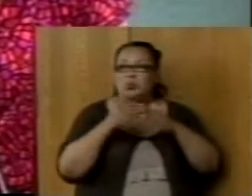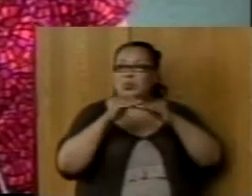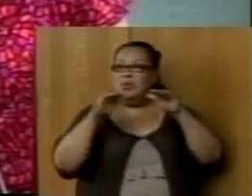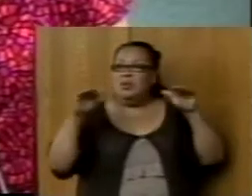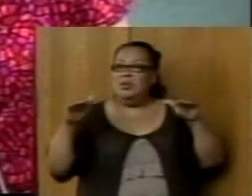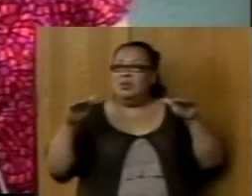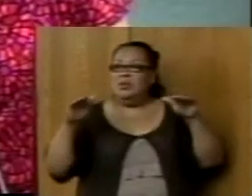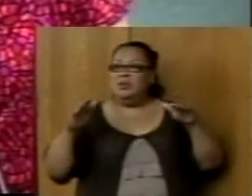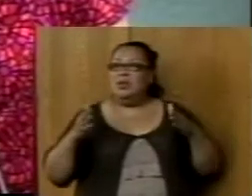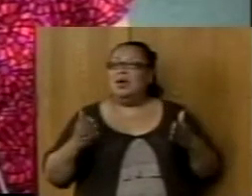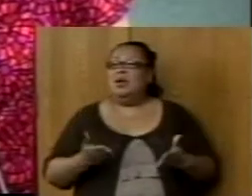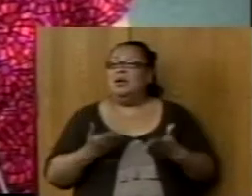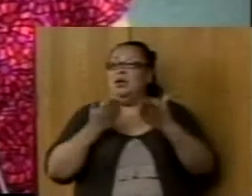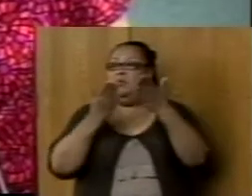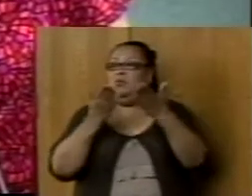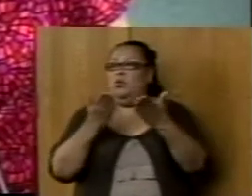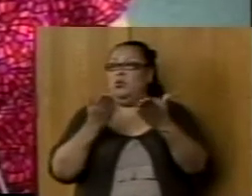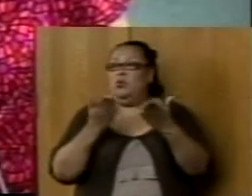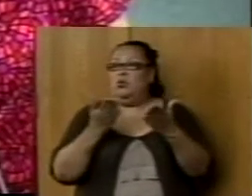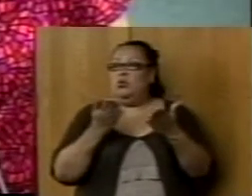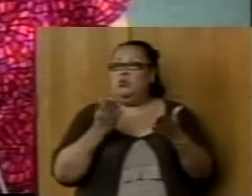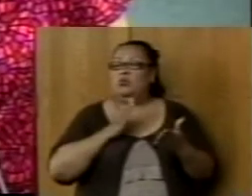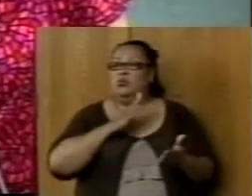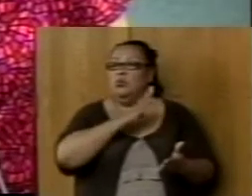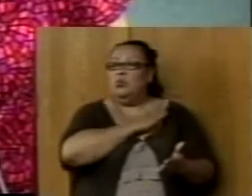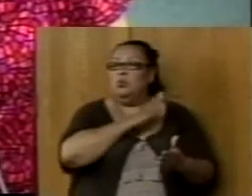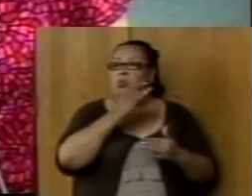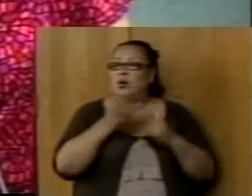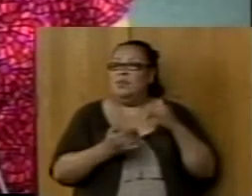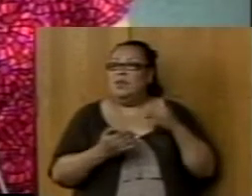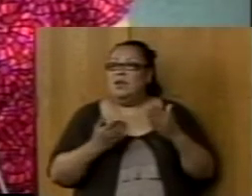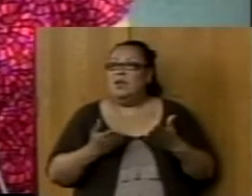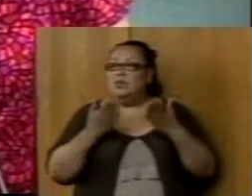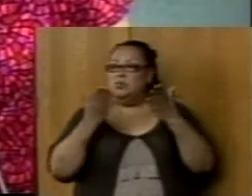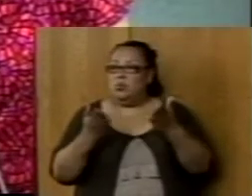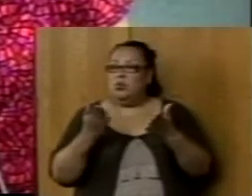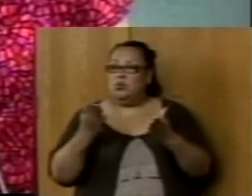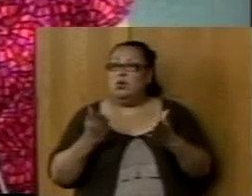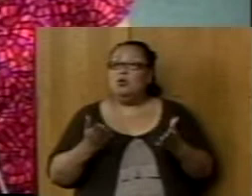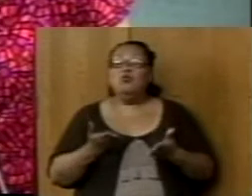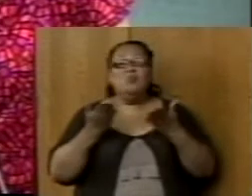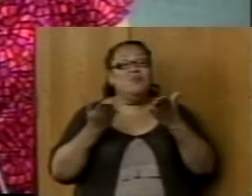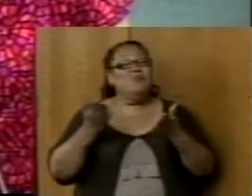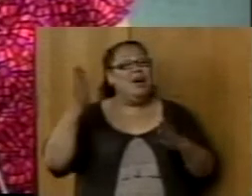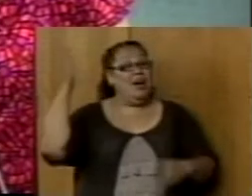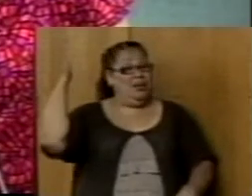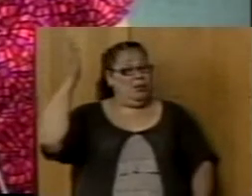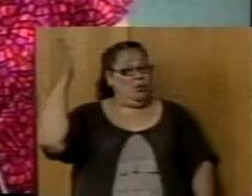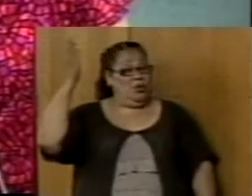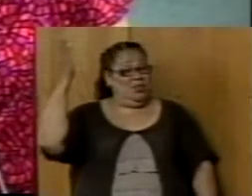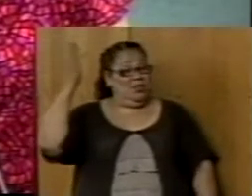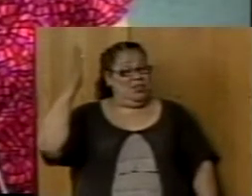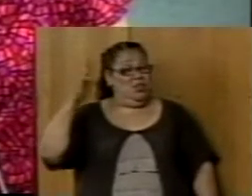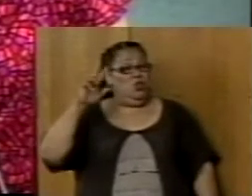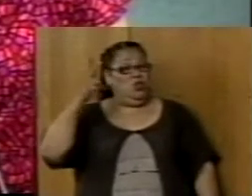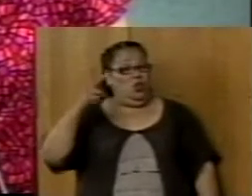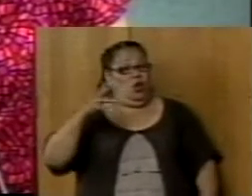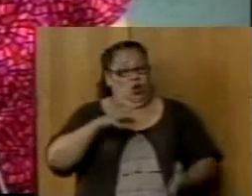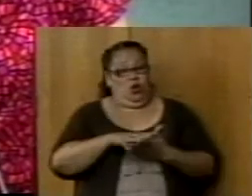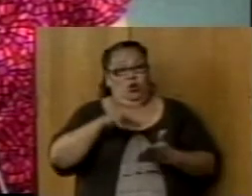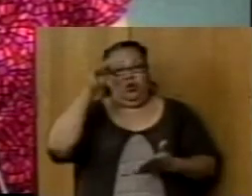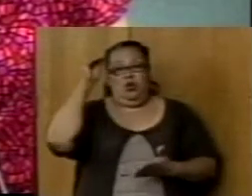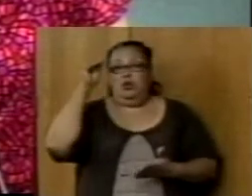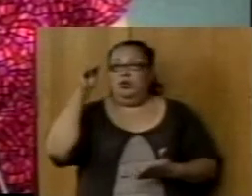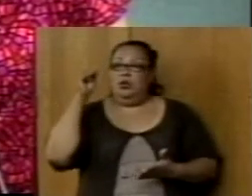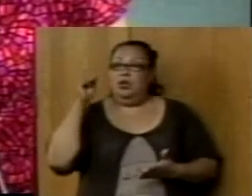came forth to the board at the last board meeting to provide a presentation that Third Learning is now